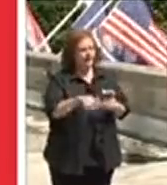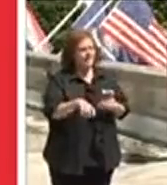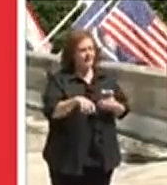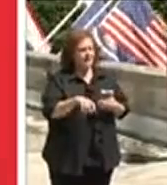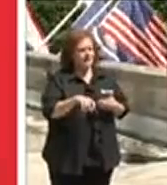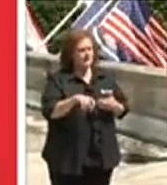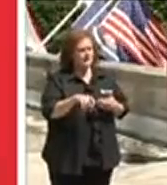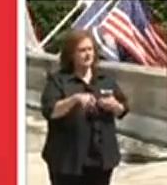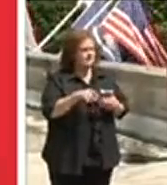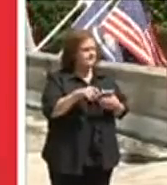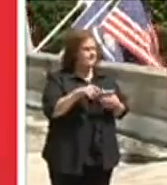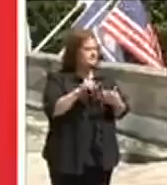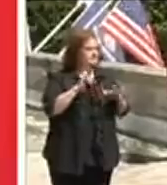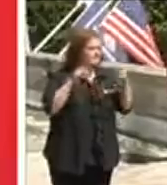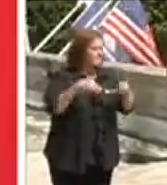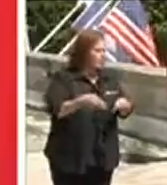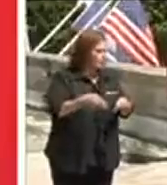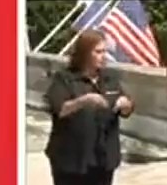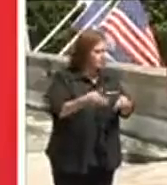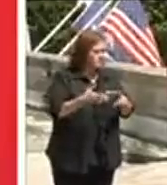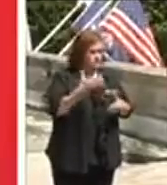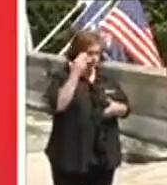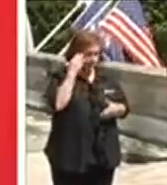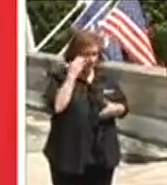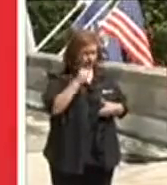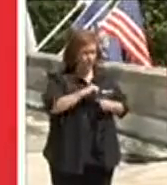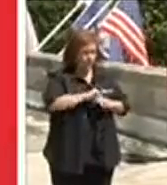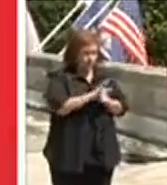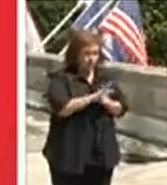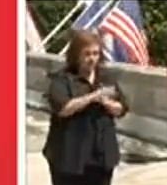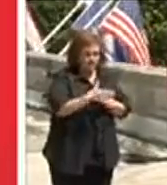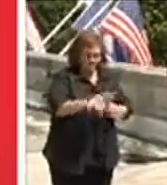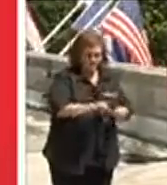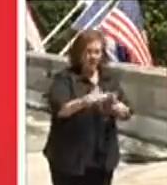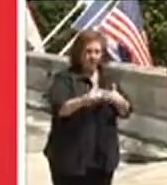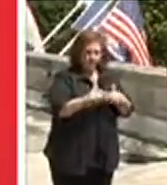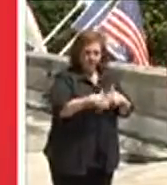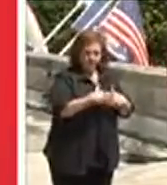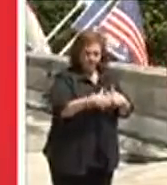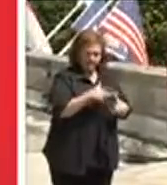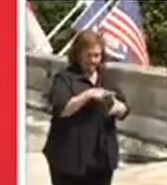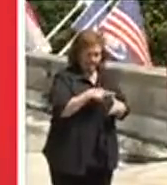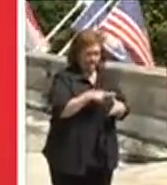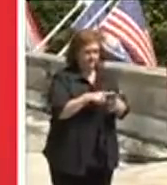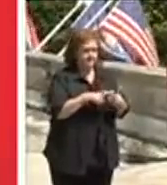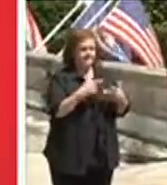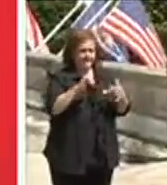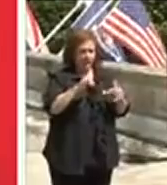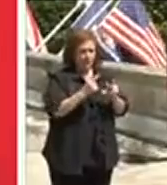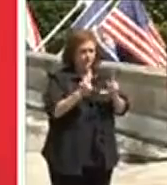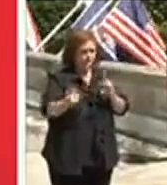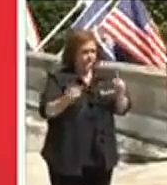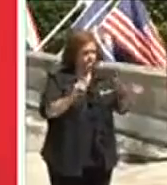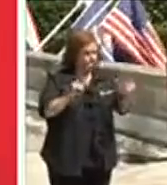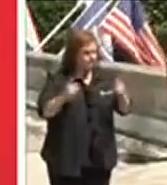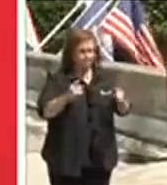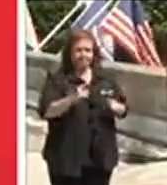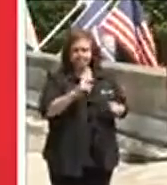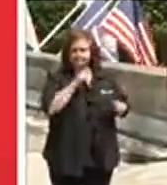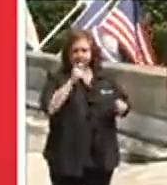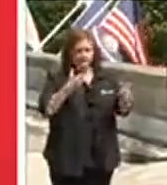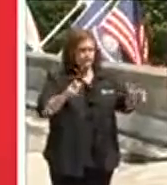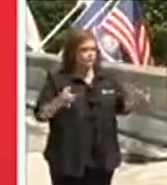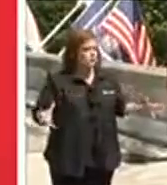that's the pandemic. Everything still remains, meaning social distancing, no large